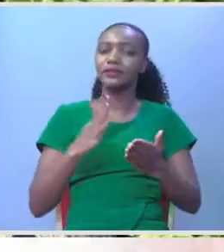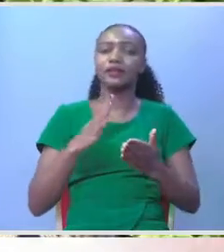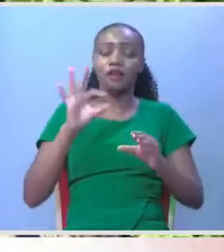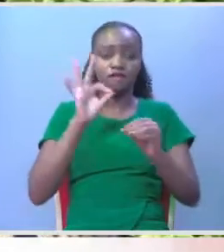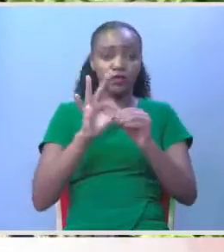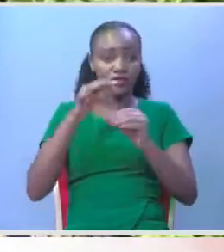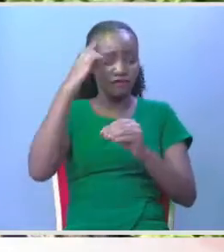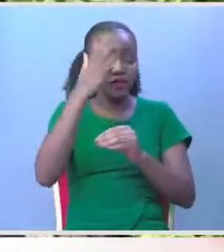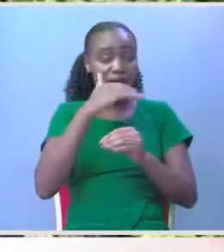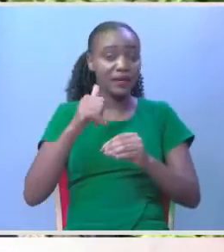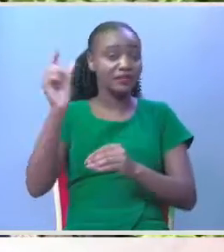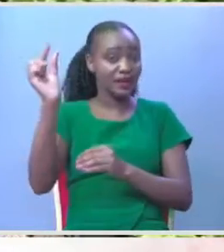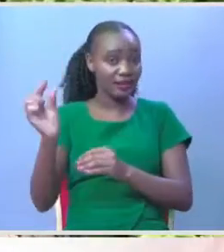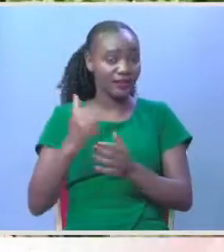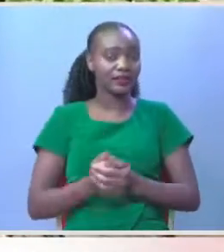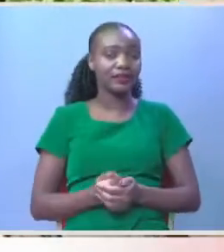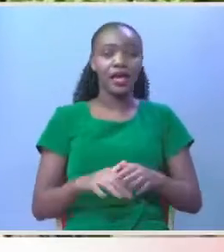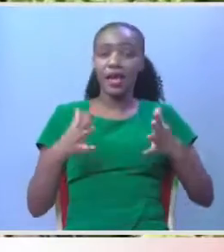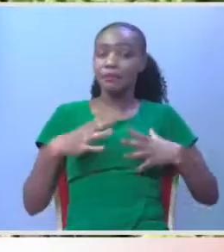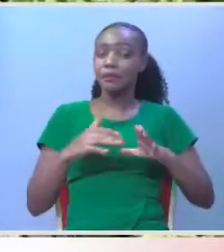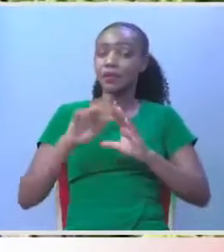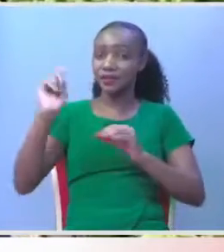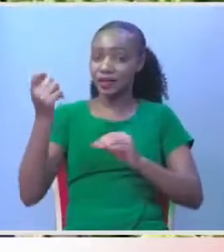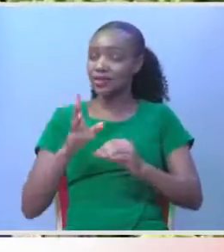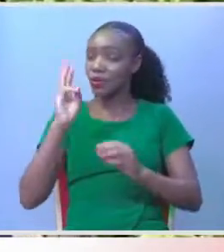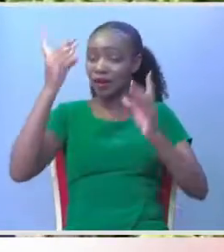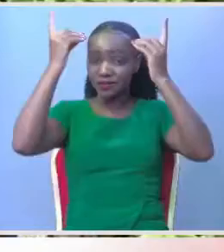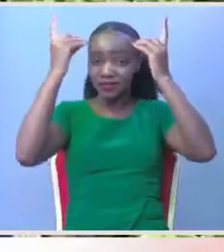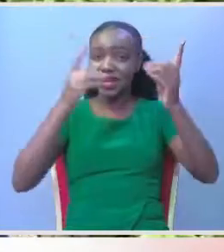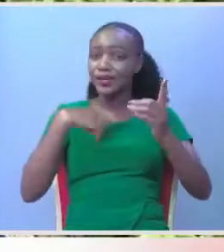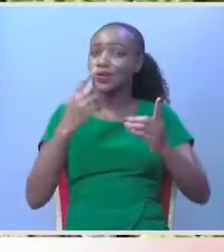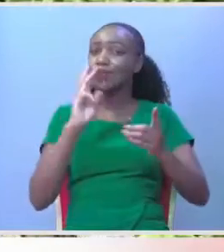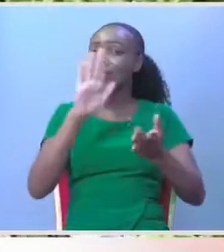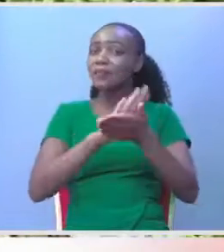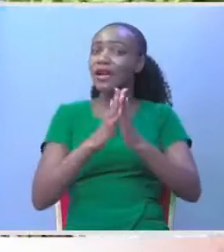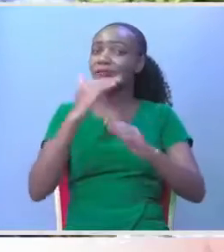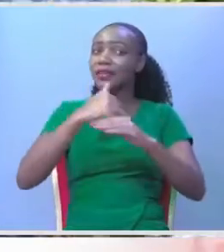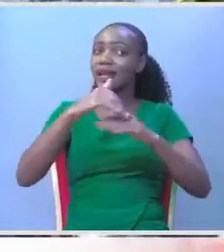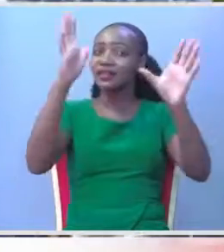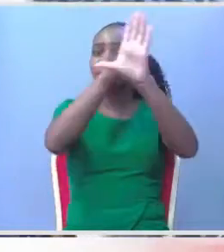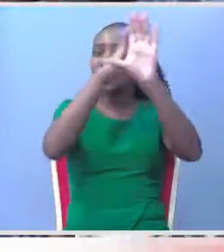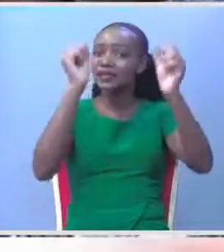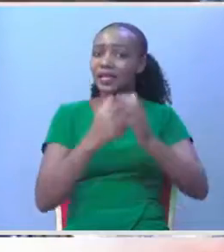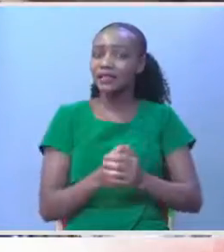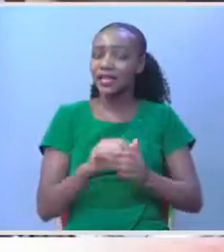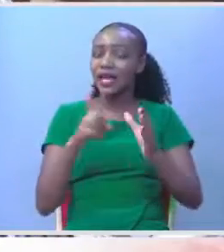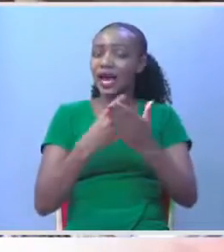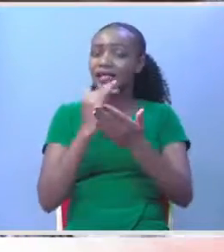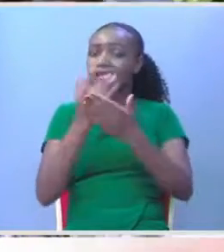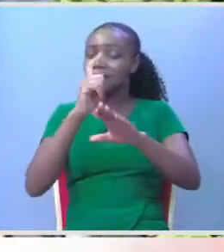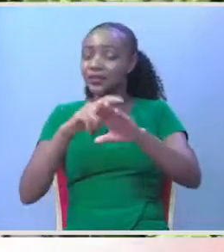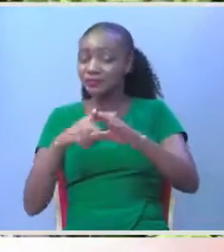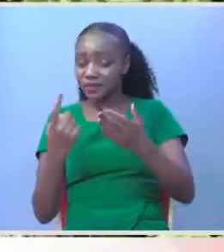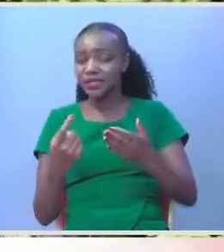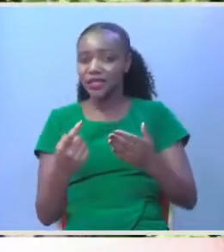job. People of this country are the ones who decide who is their next president. You can be favorites of some, and you can be favorites of some of those who